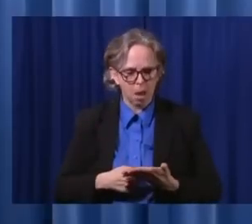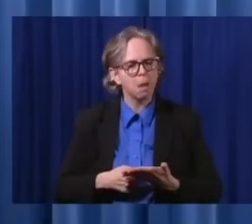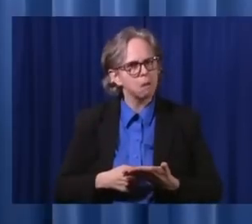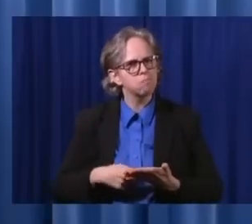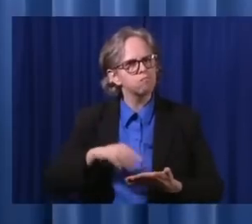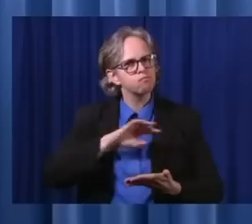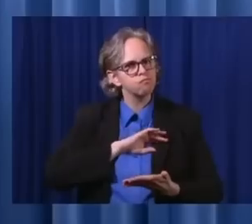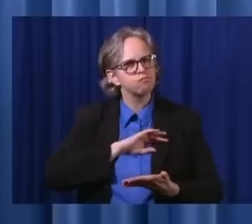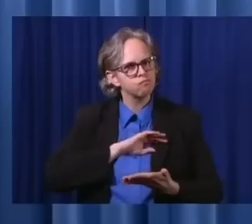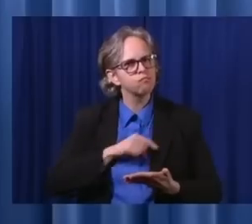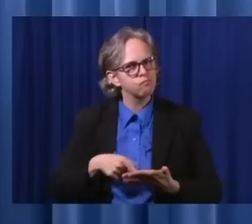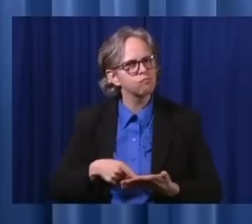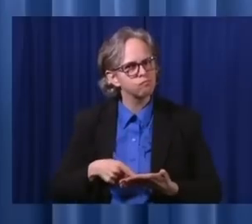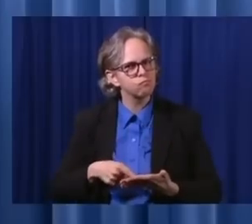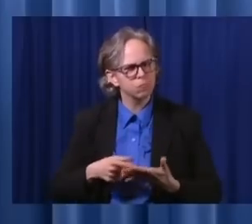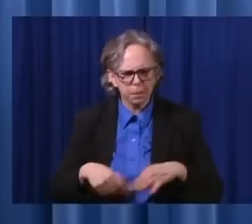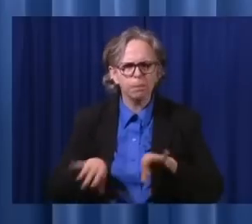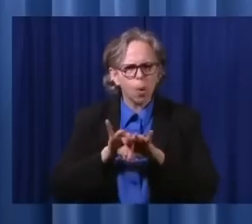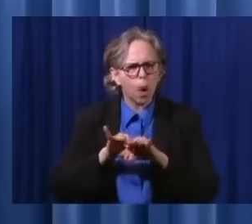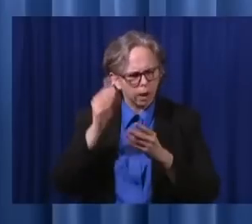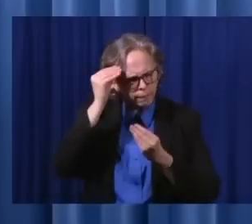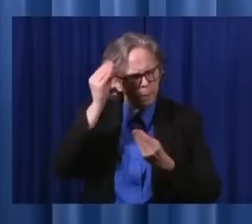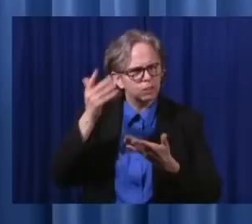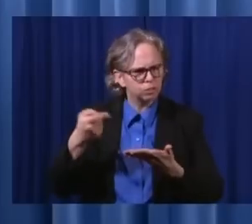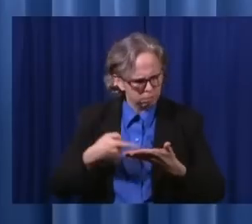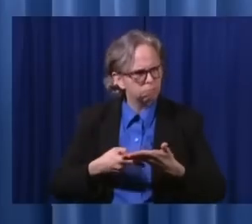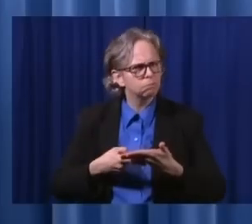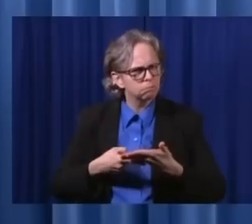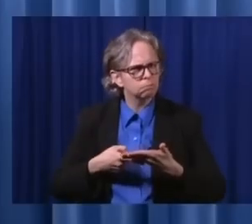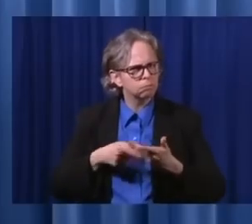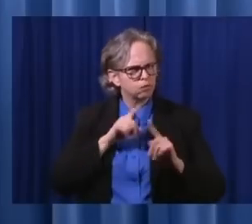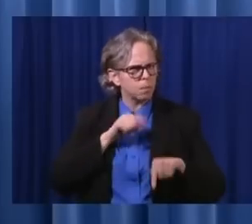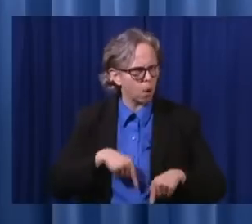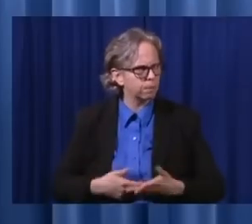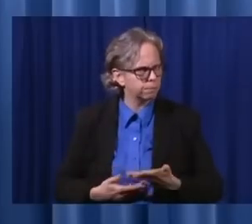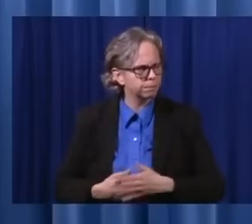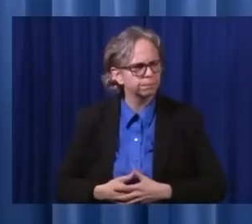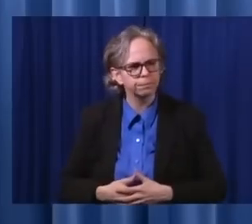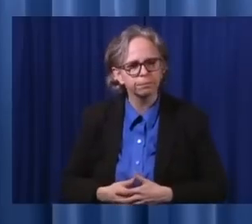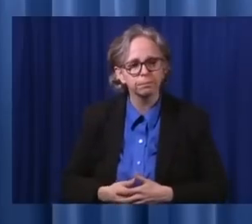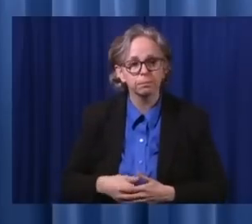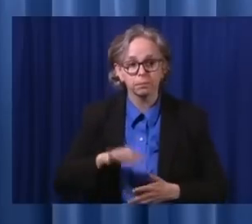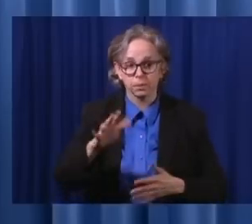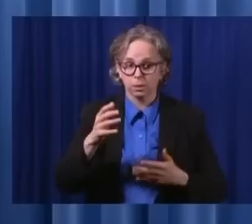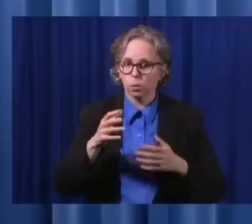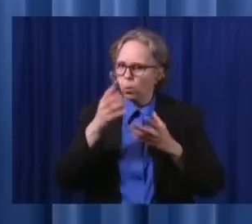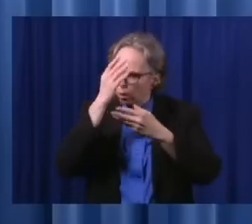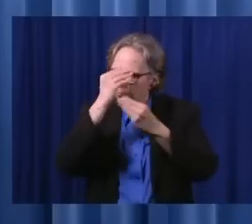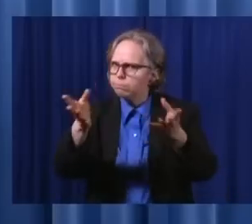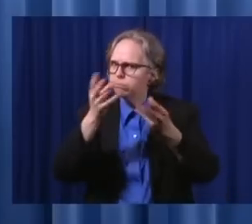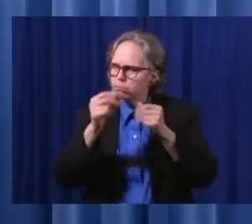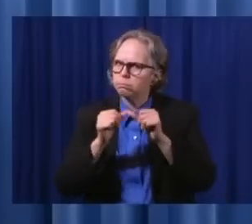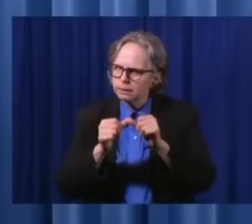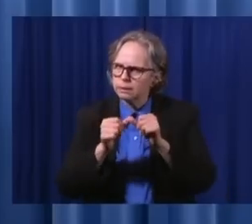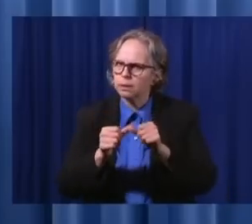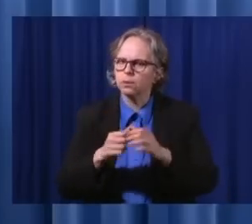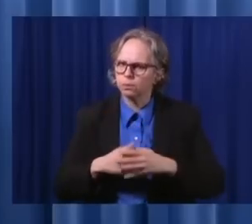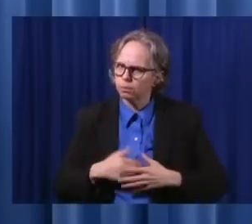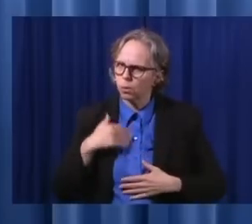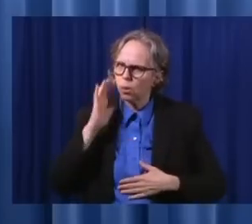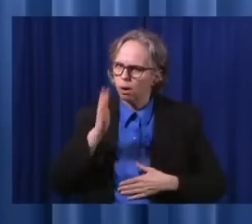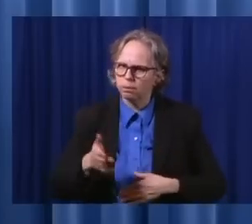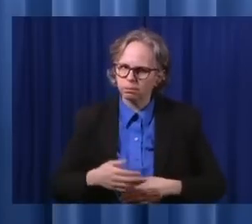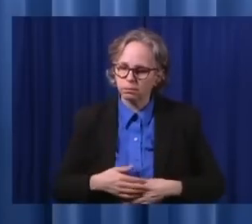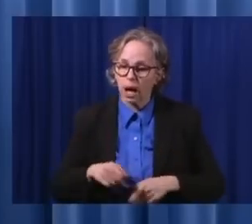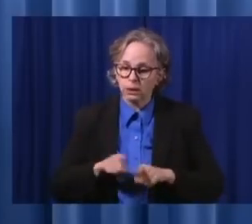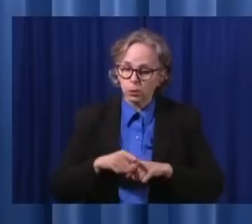very important. We're going to continue to share with the public as we reopen, what